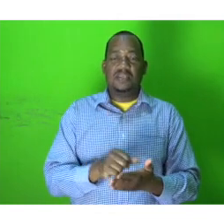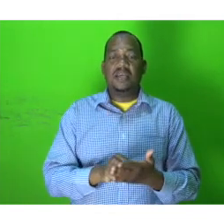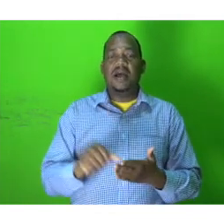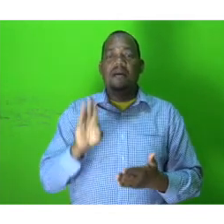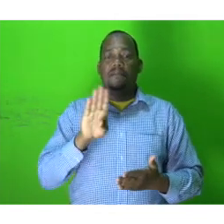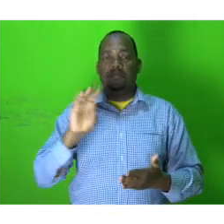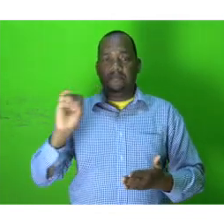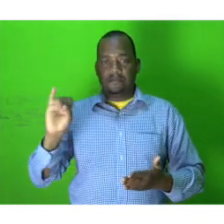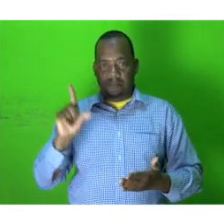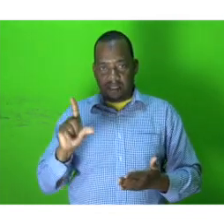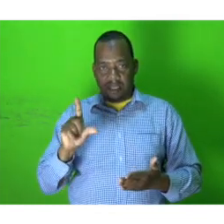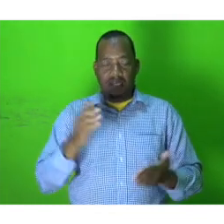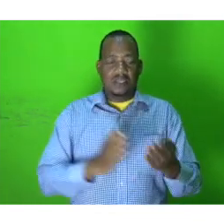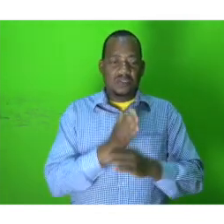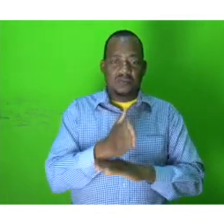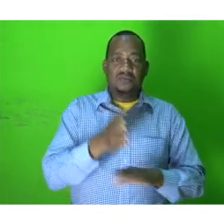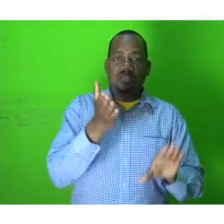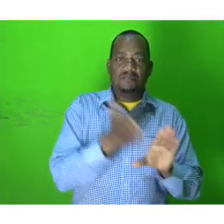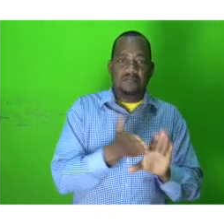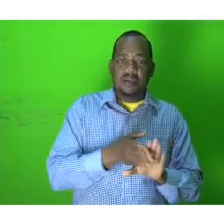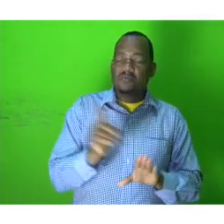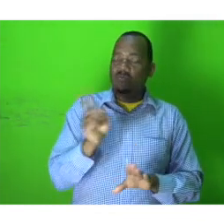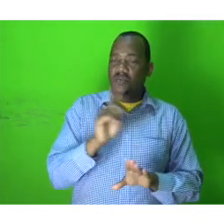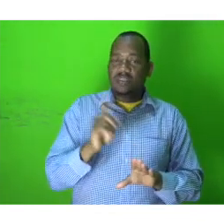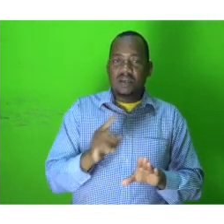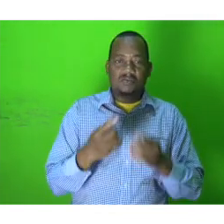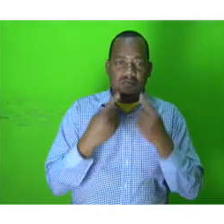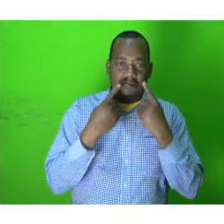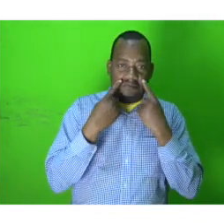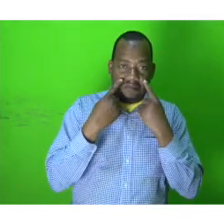bill through the bank